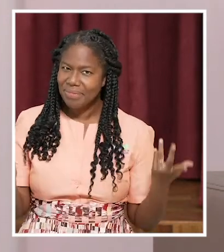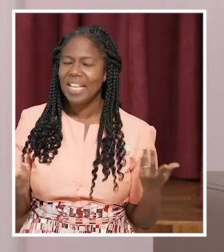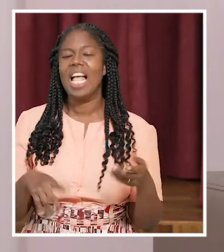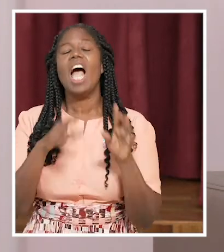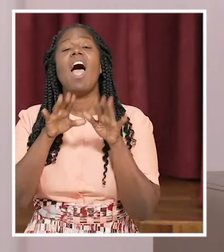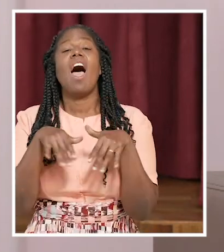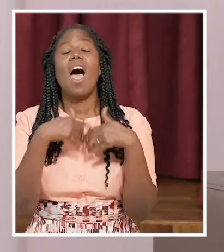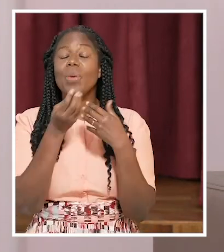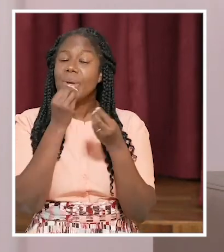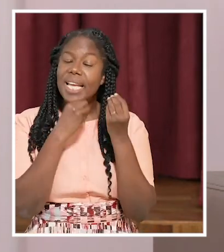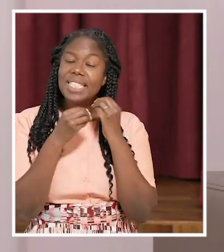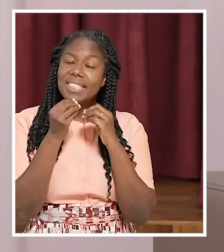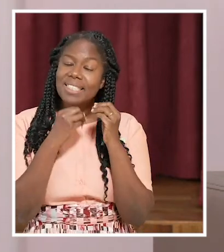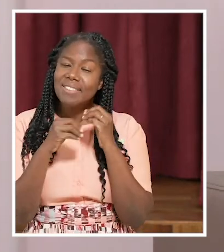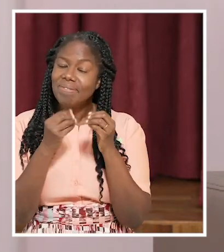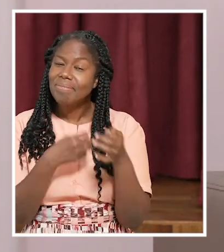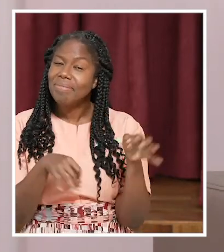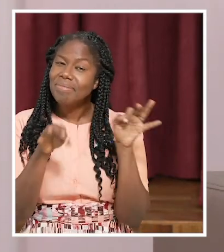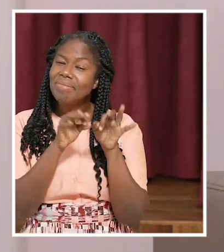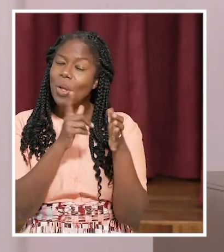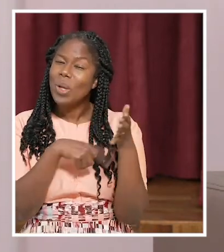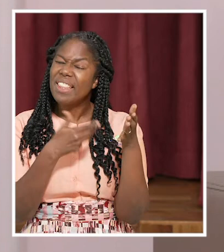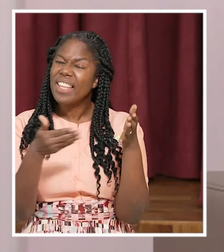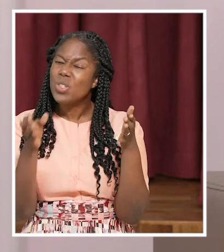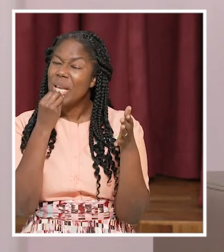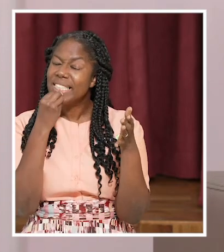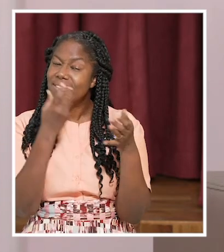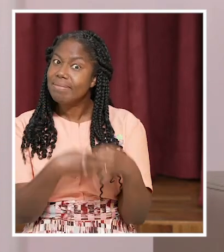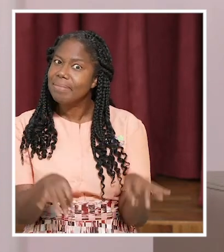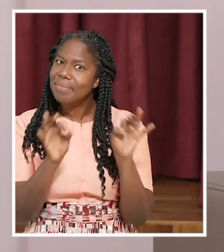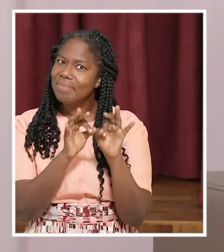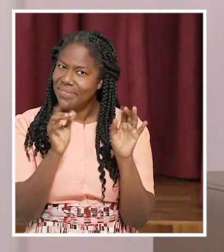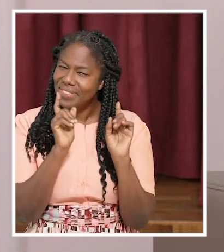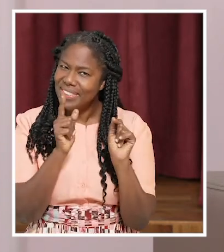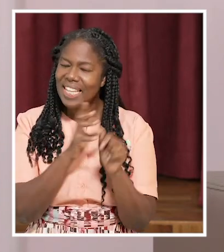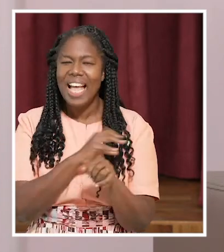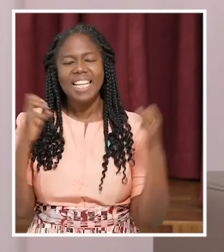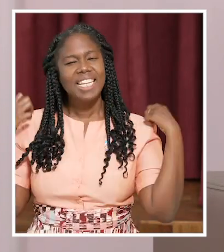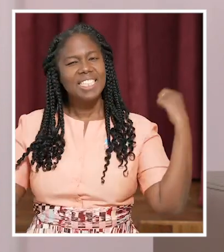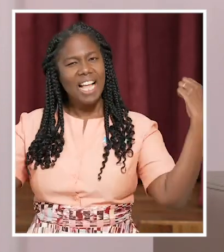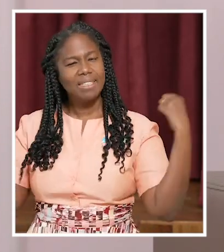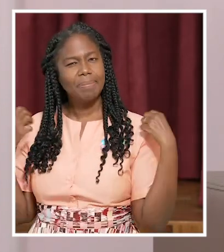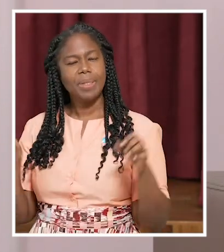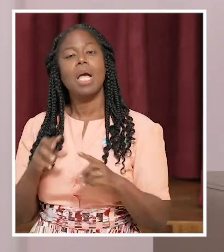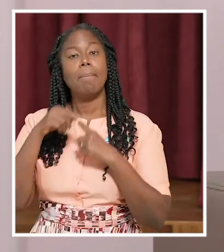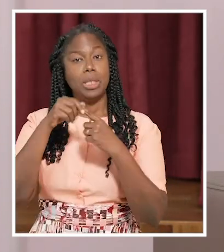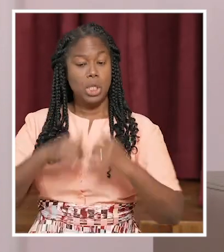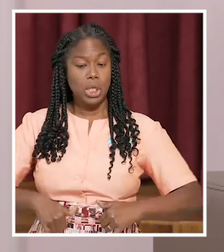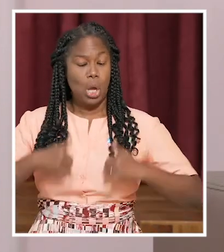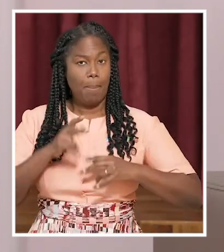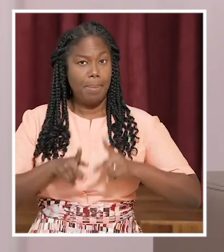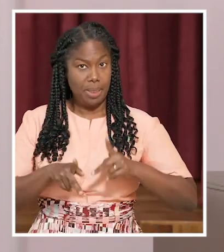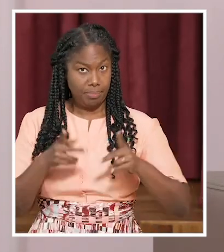exercise and sleep. Sleep is very, very important, particularly young people who are studying for exams. I remember when I was at